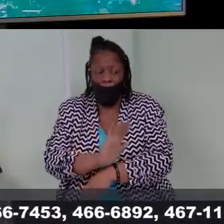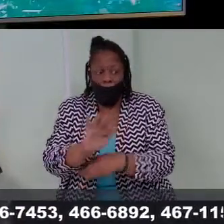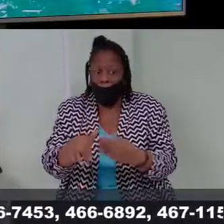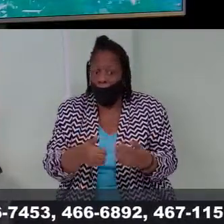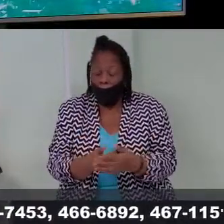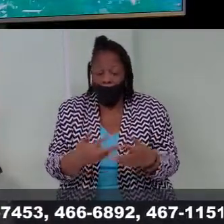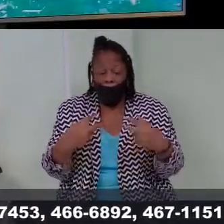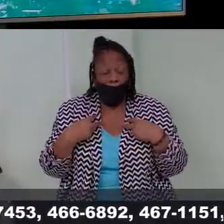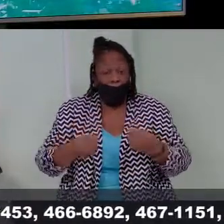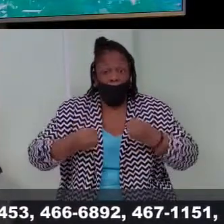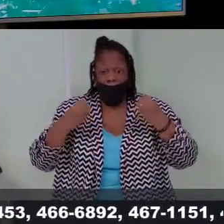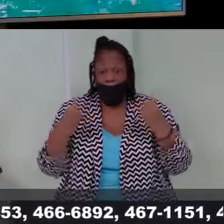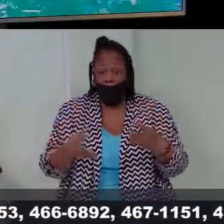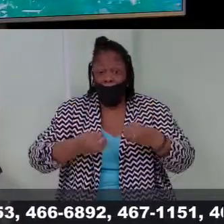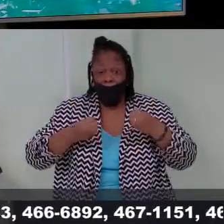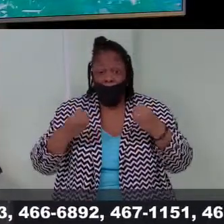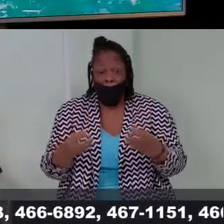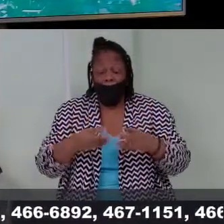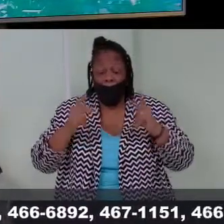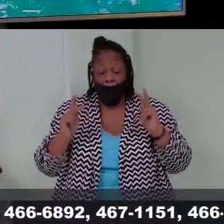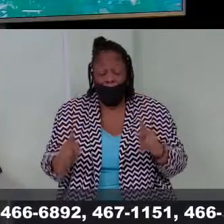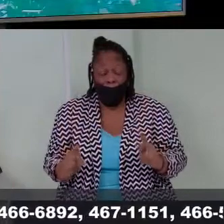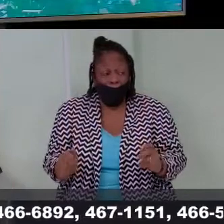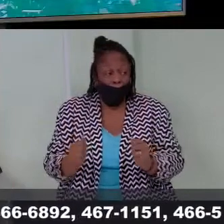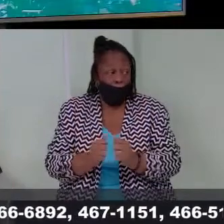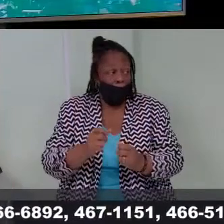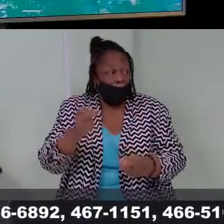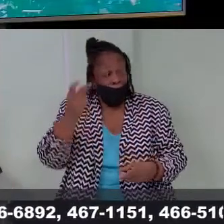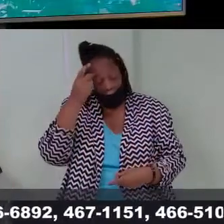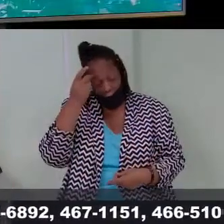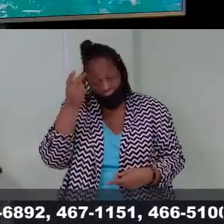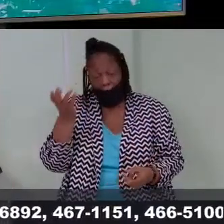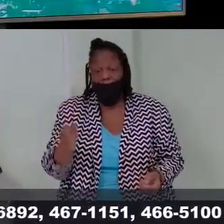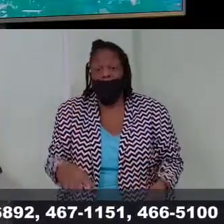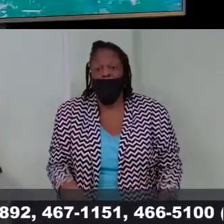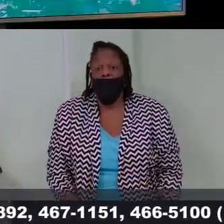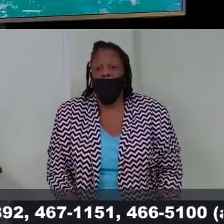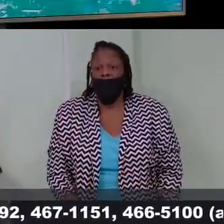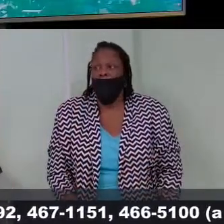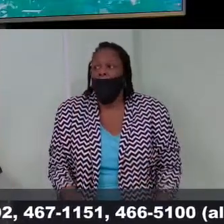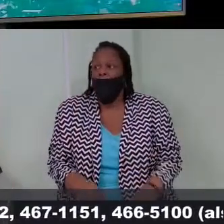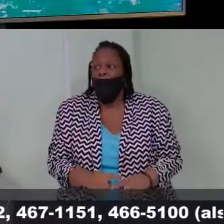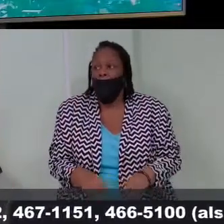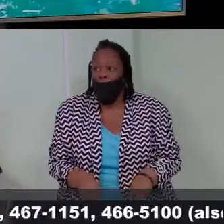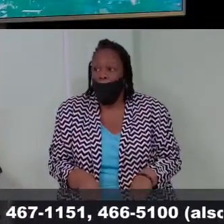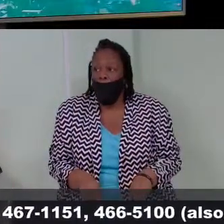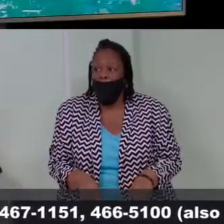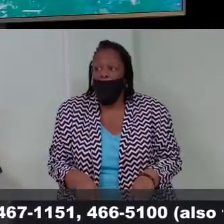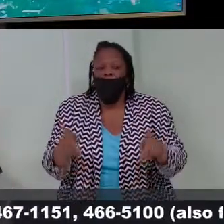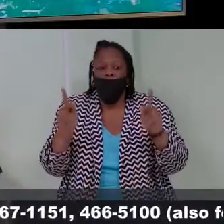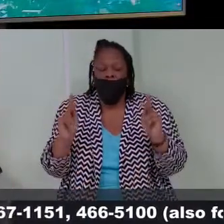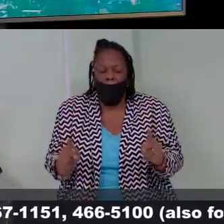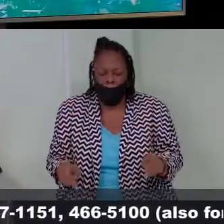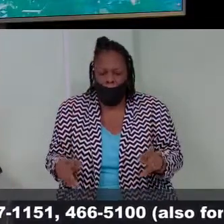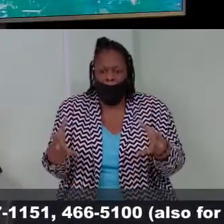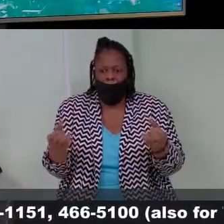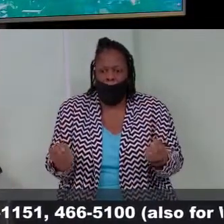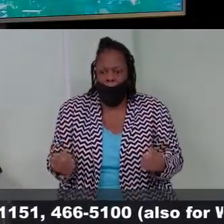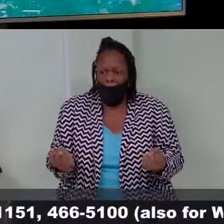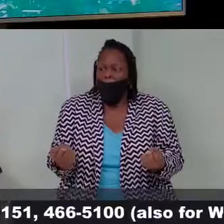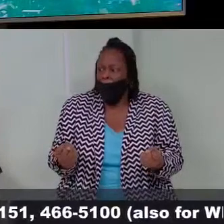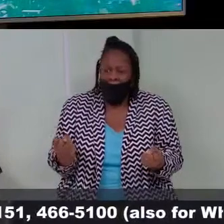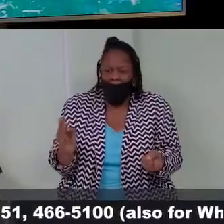extremes and excesses and people want to do all kinds of things, they have to pull back and they have to say, look, we are still